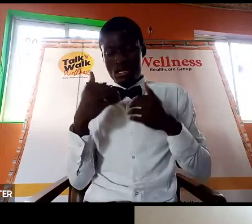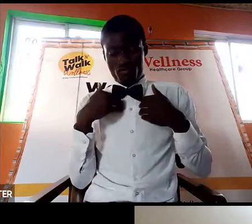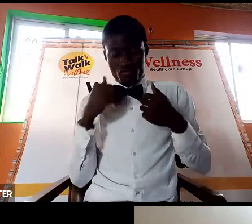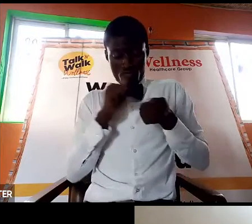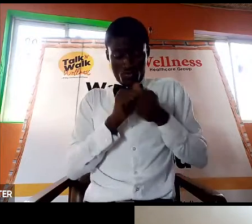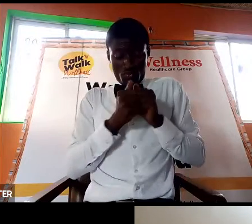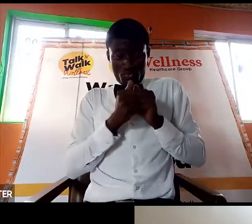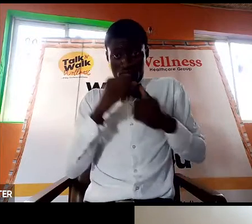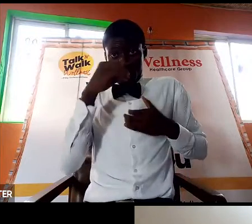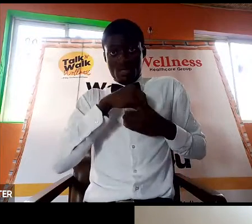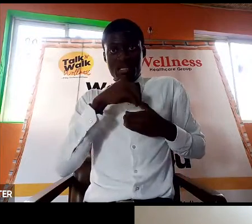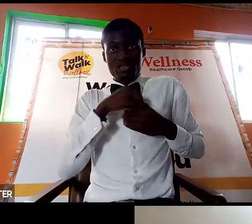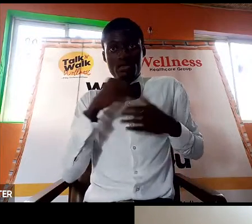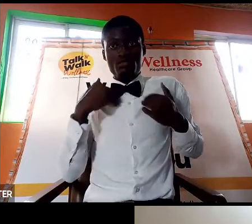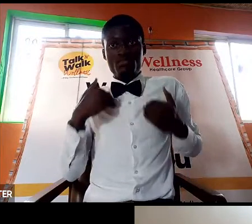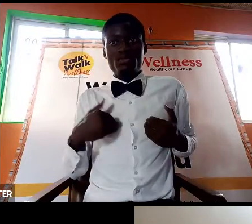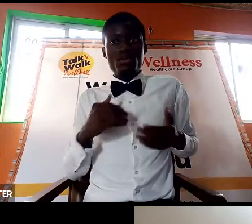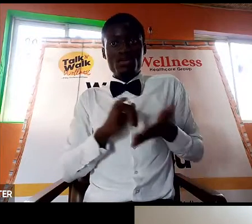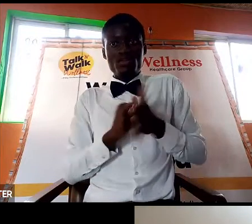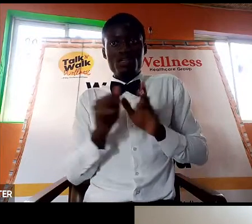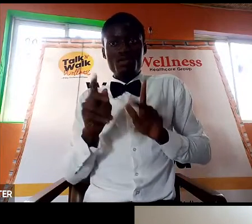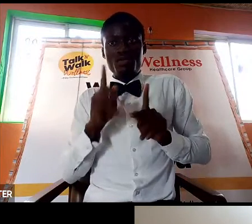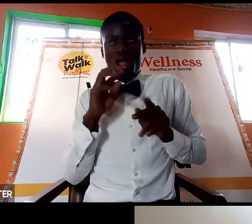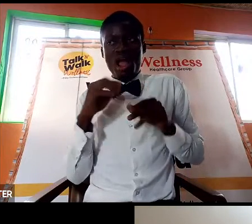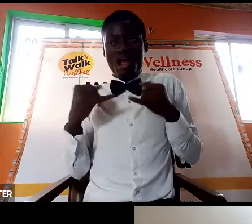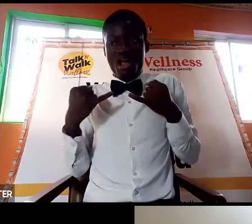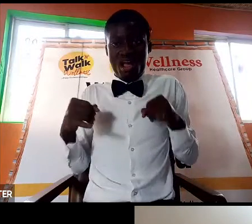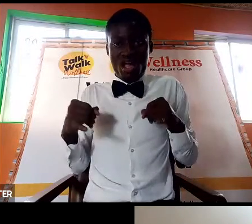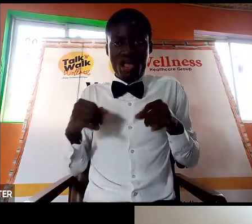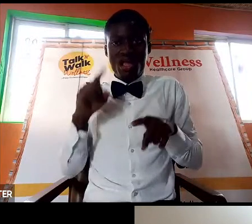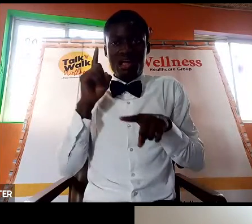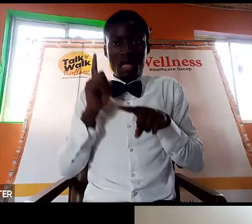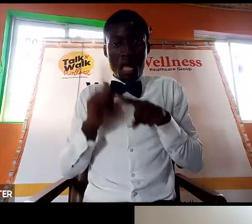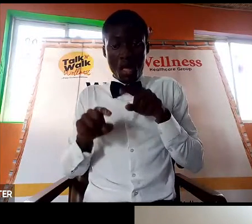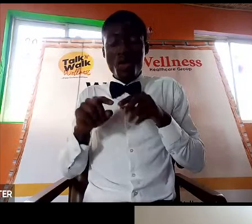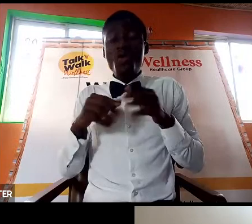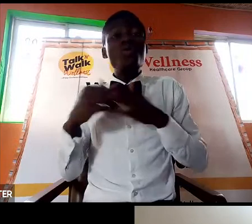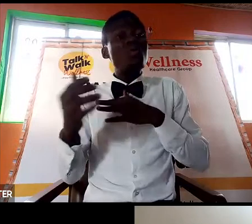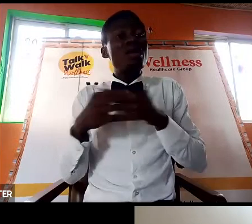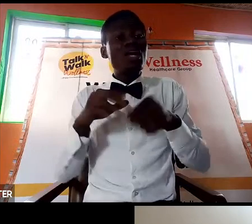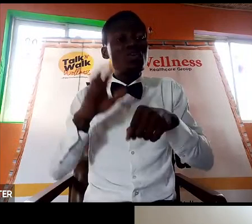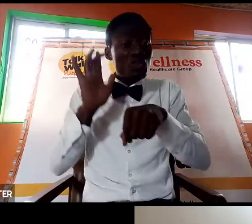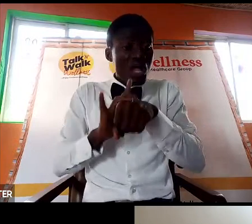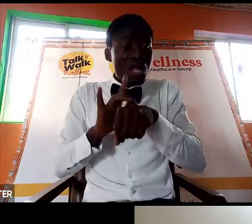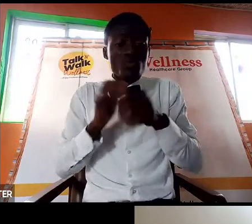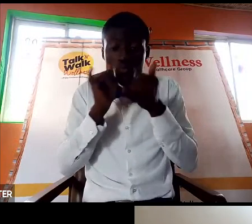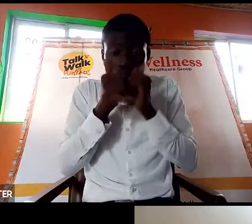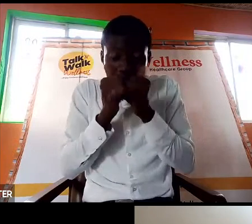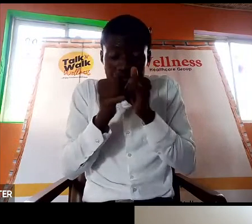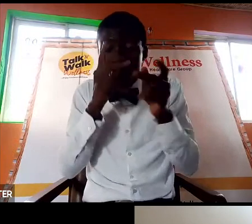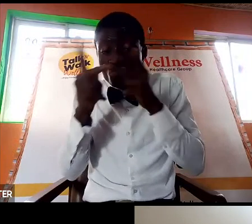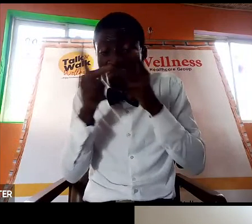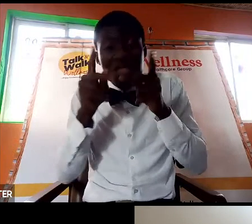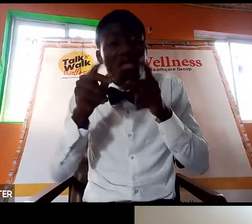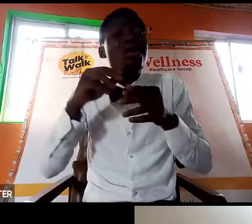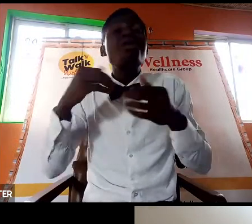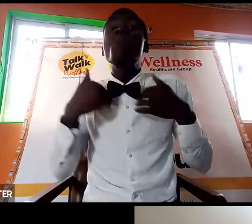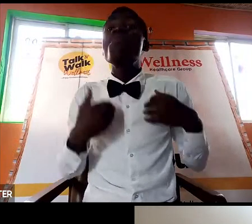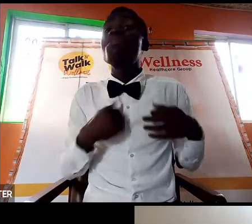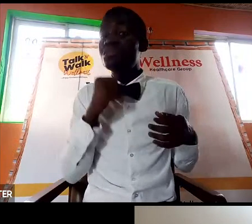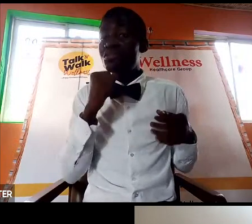have frigid and are not going to respond to touch no matter what you do, even when they feel that they know what could be done, that those